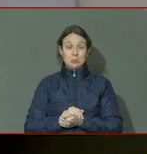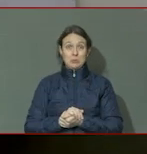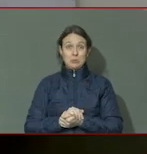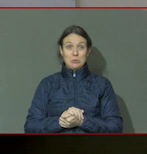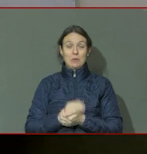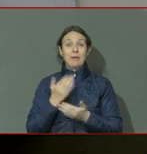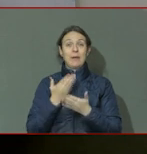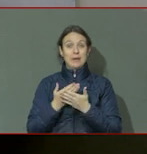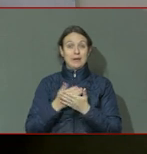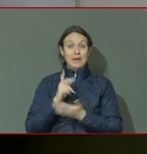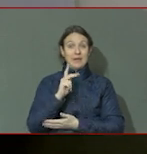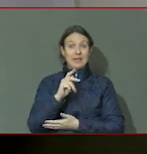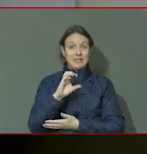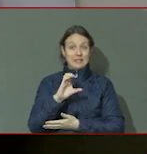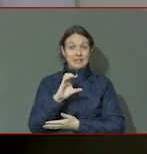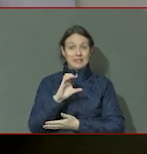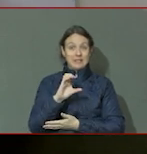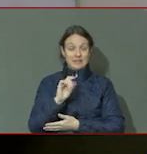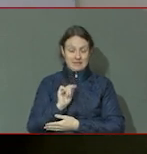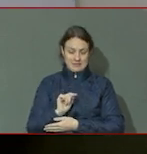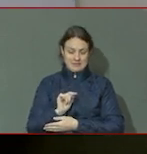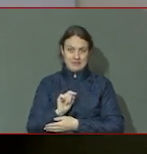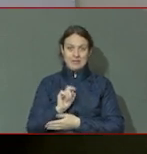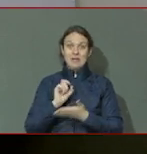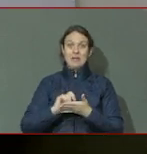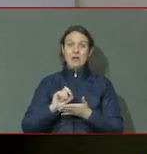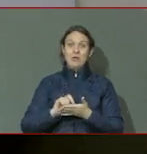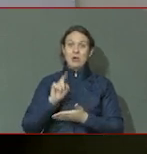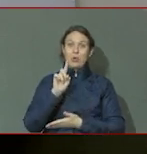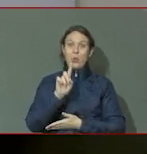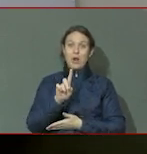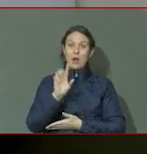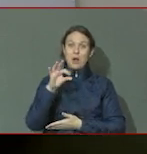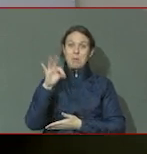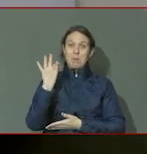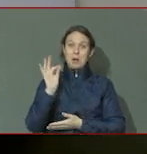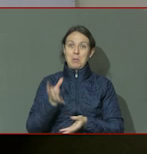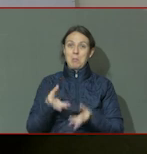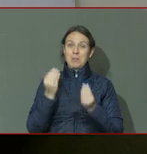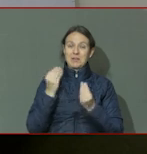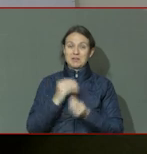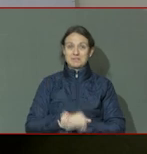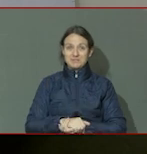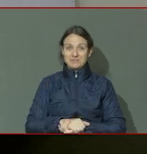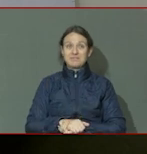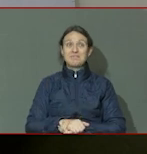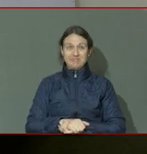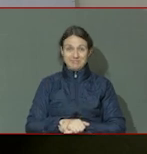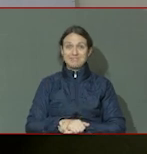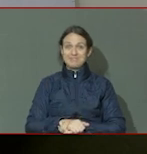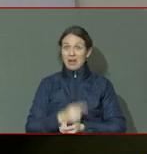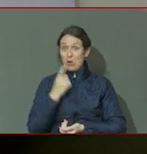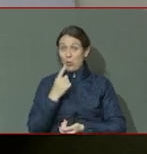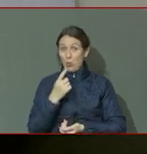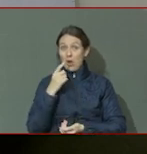write me the Kc expression and you can get 1 out of 8 already. So yes, 1 is better